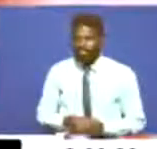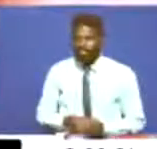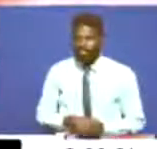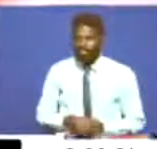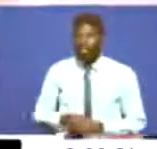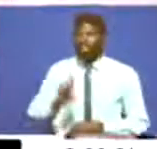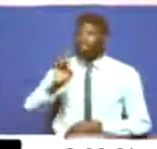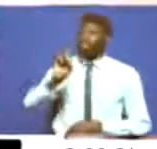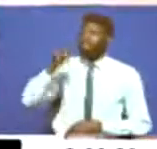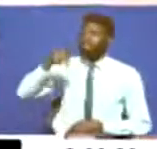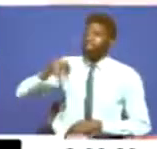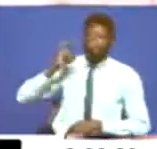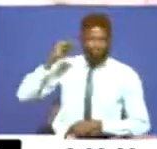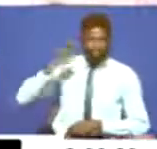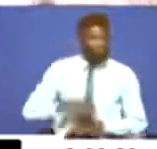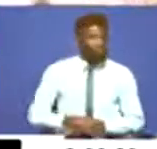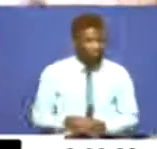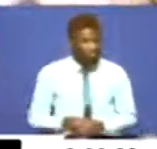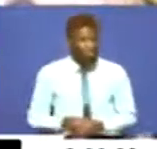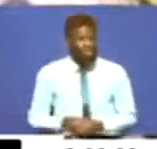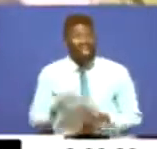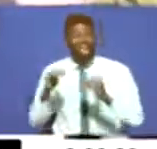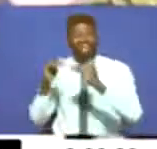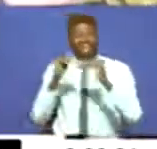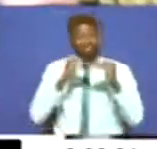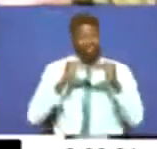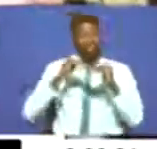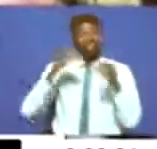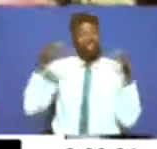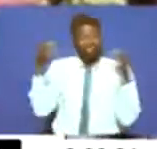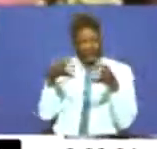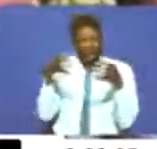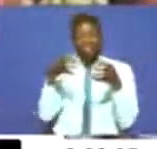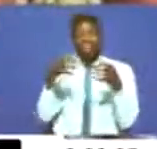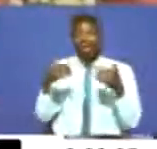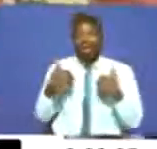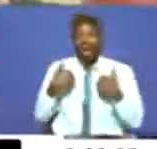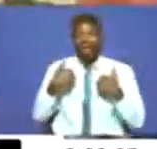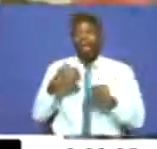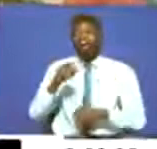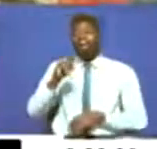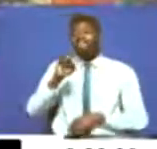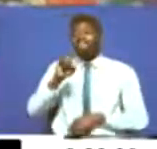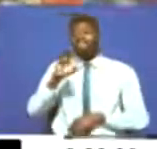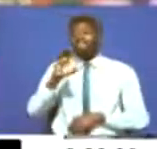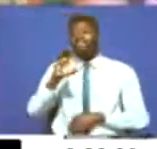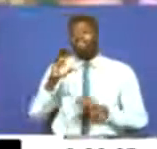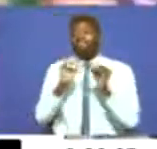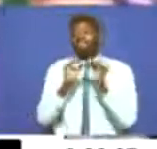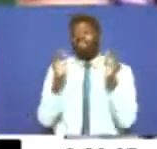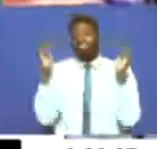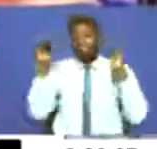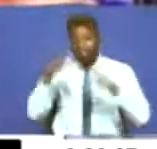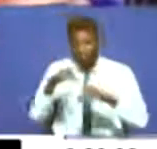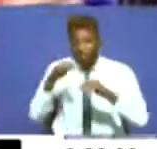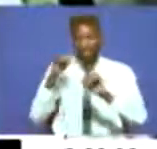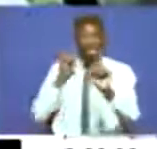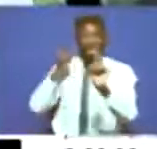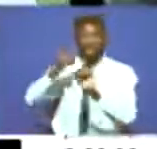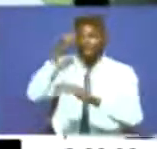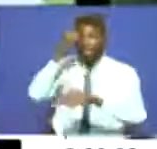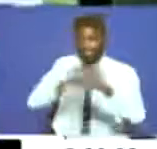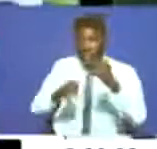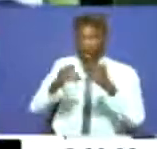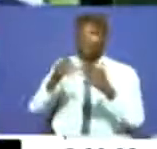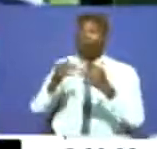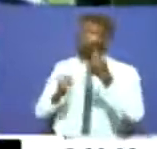The Democratic Party held a national delegates conference to ratify National Assembly Speaker Justin Muturi's presidential bid, as